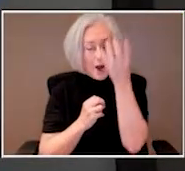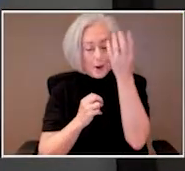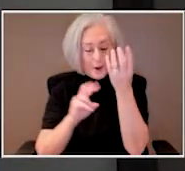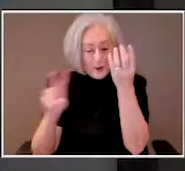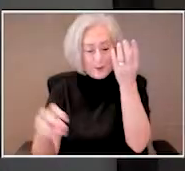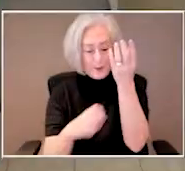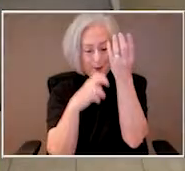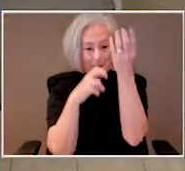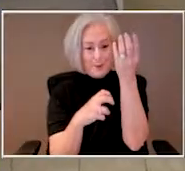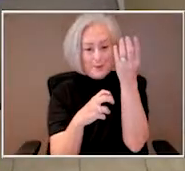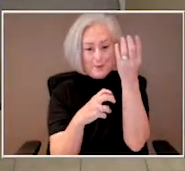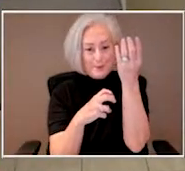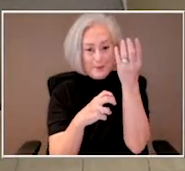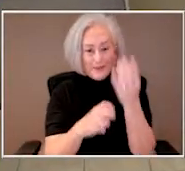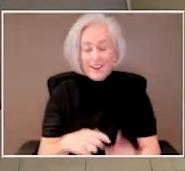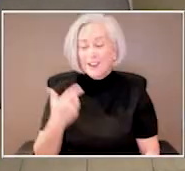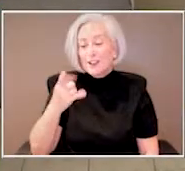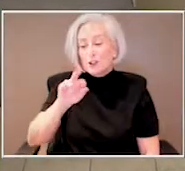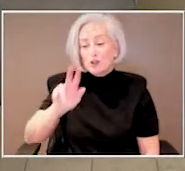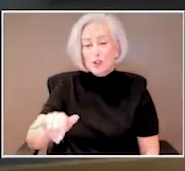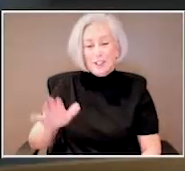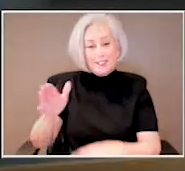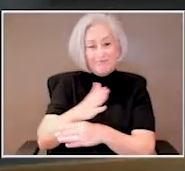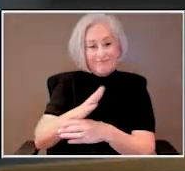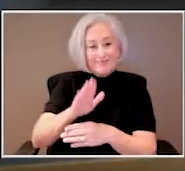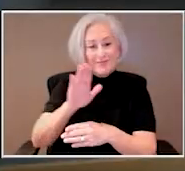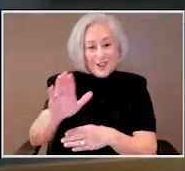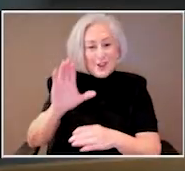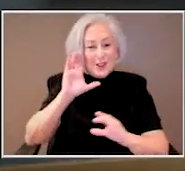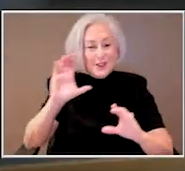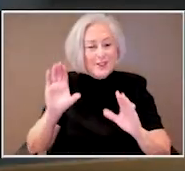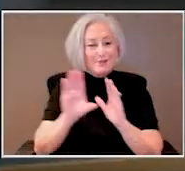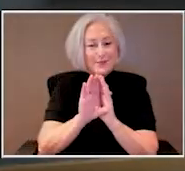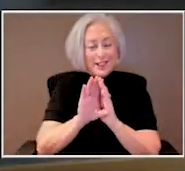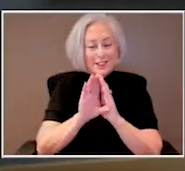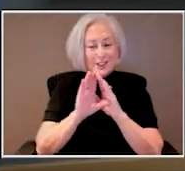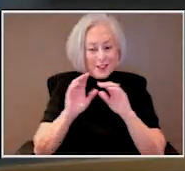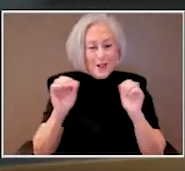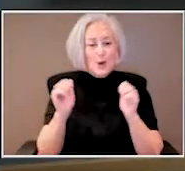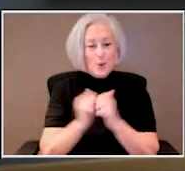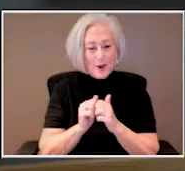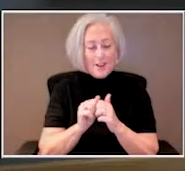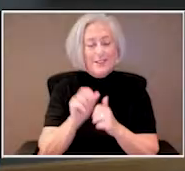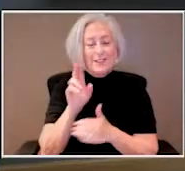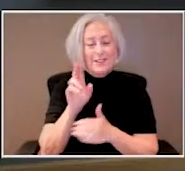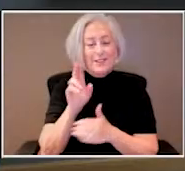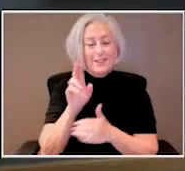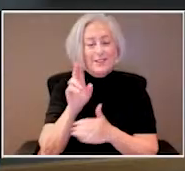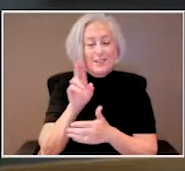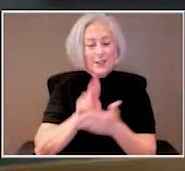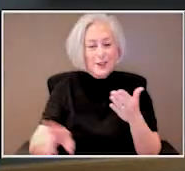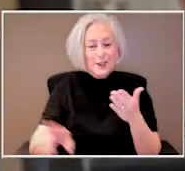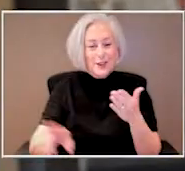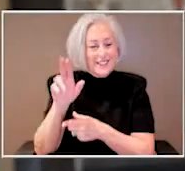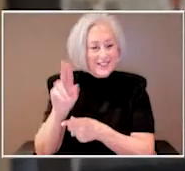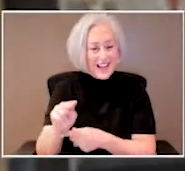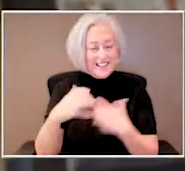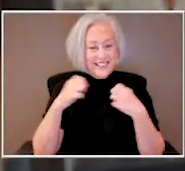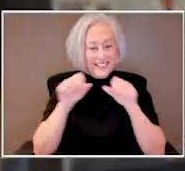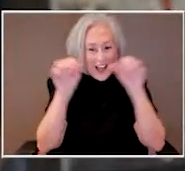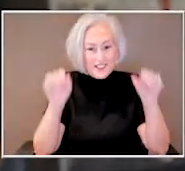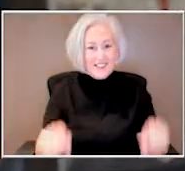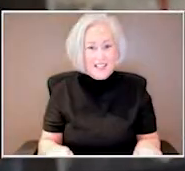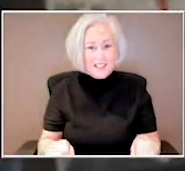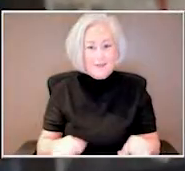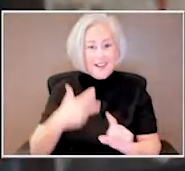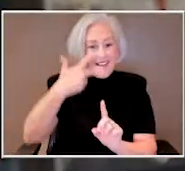photography with patients at the University of Kansas Health System. The photos change as she travels. About every 3 months, she brings me a